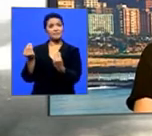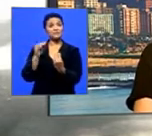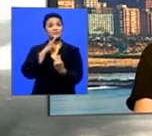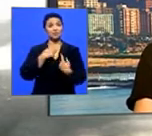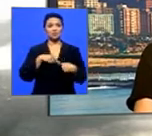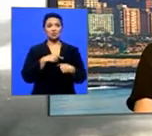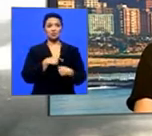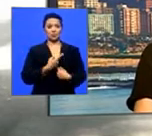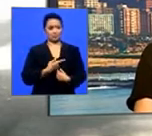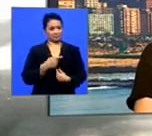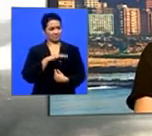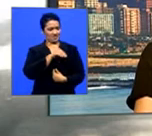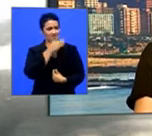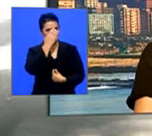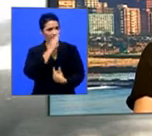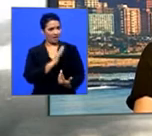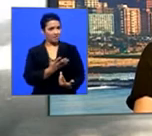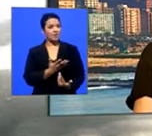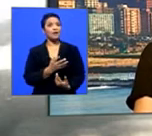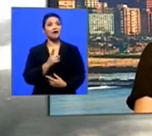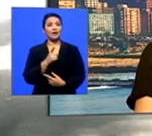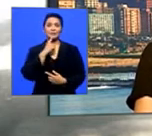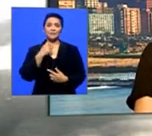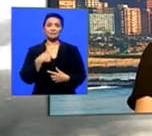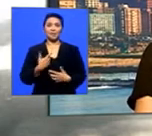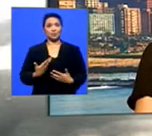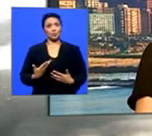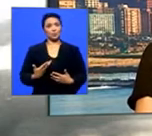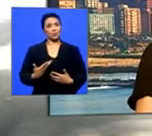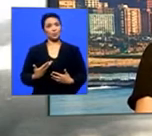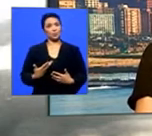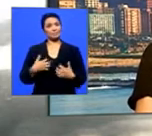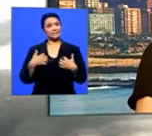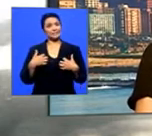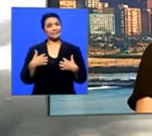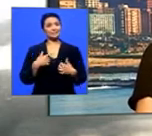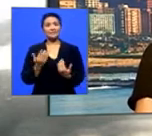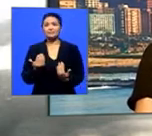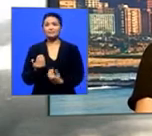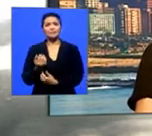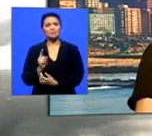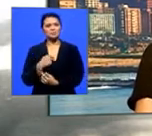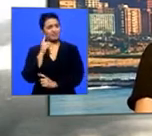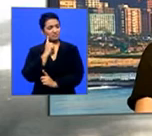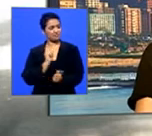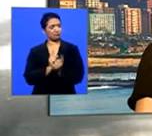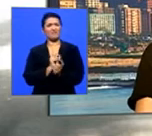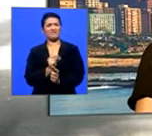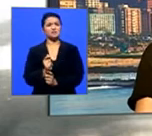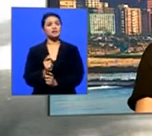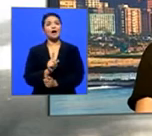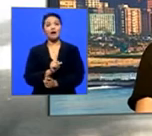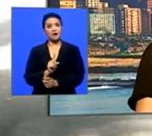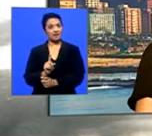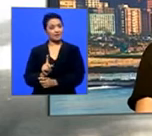youngsters accustomed to in South Africa. So the moment was big, and in that sense, I didn't know what to expect. I thought it would just be very quick. But much to